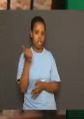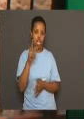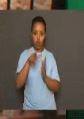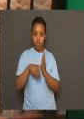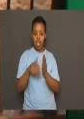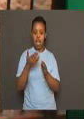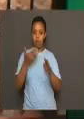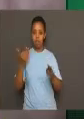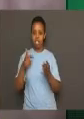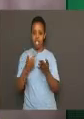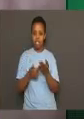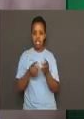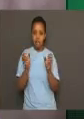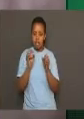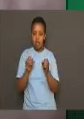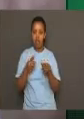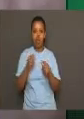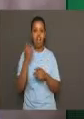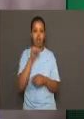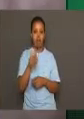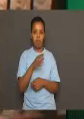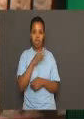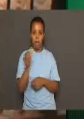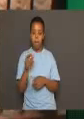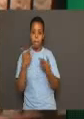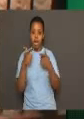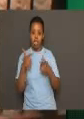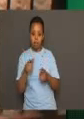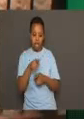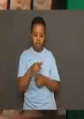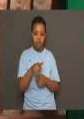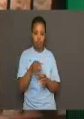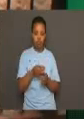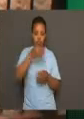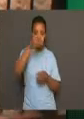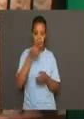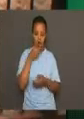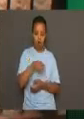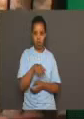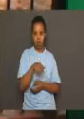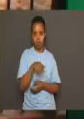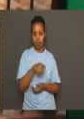sight. And all of a sudden, boom, they solve it.